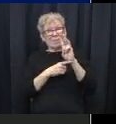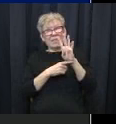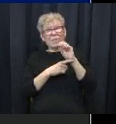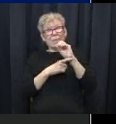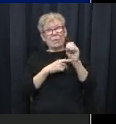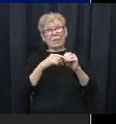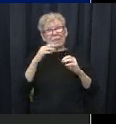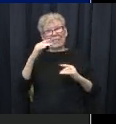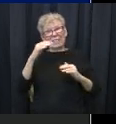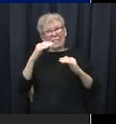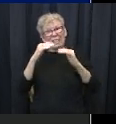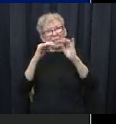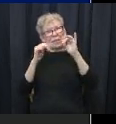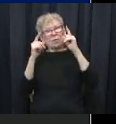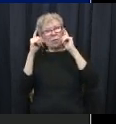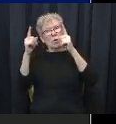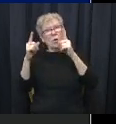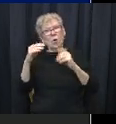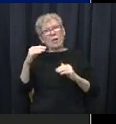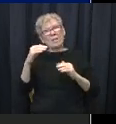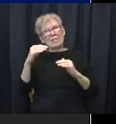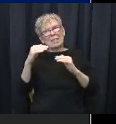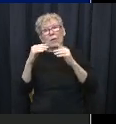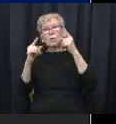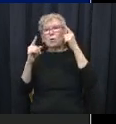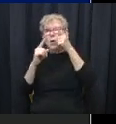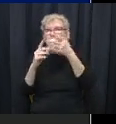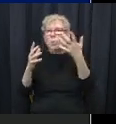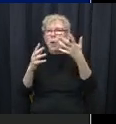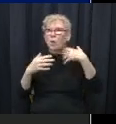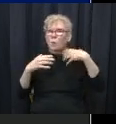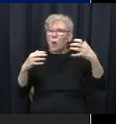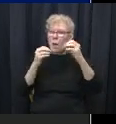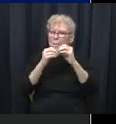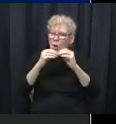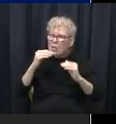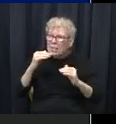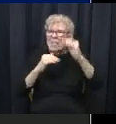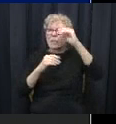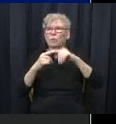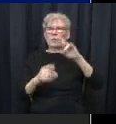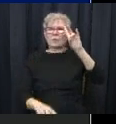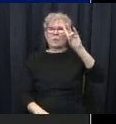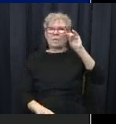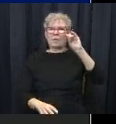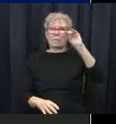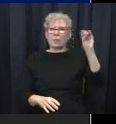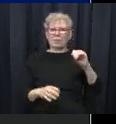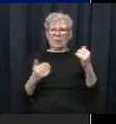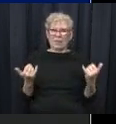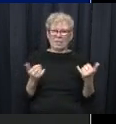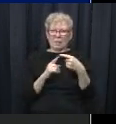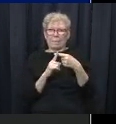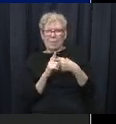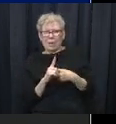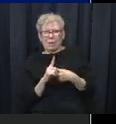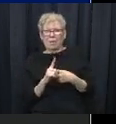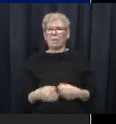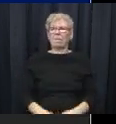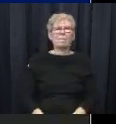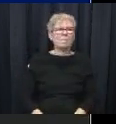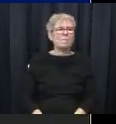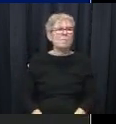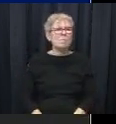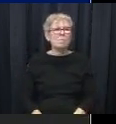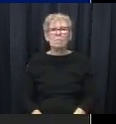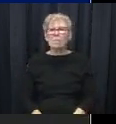the end of the month. Next slide. The next two slides show how counties will be moved